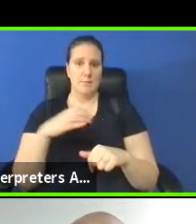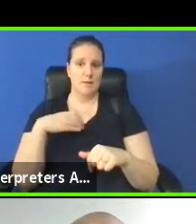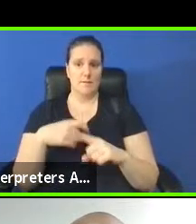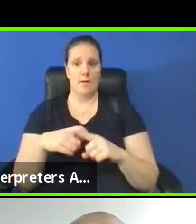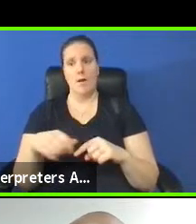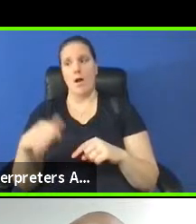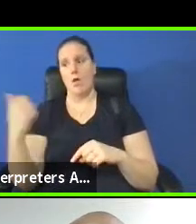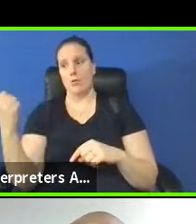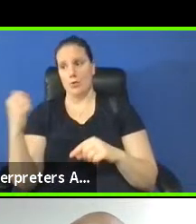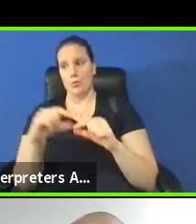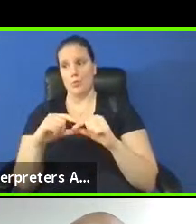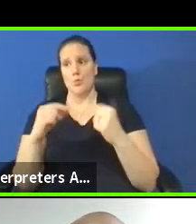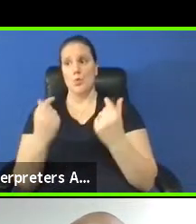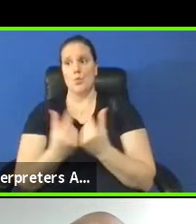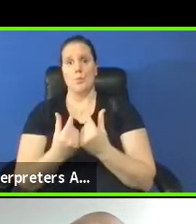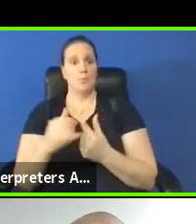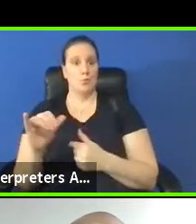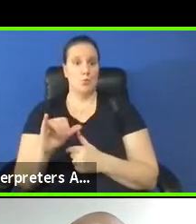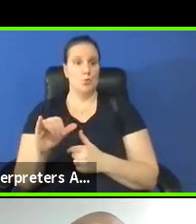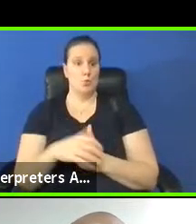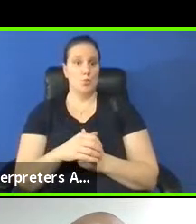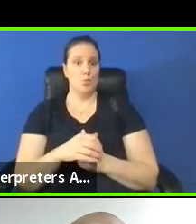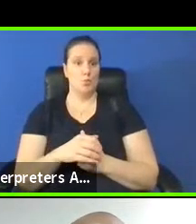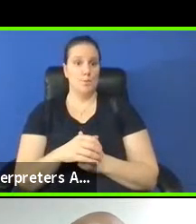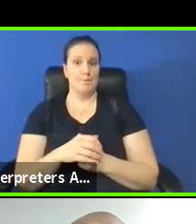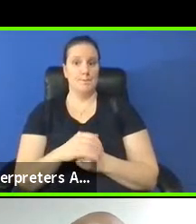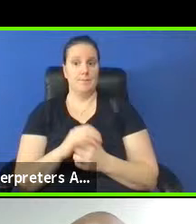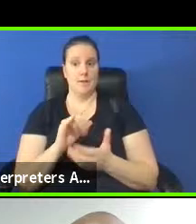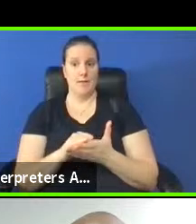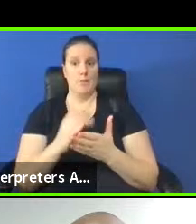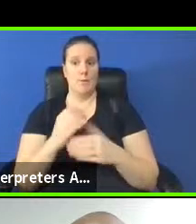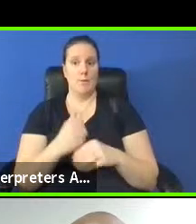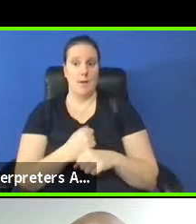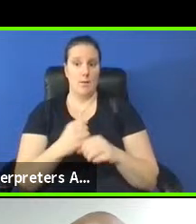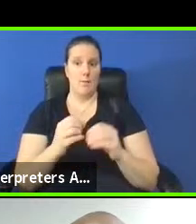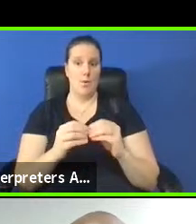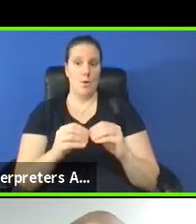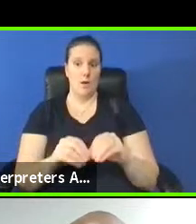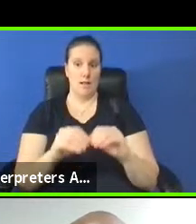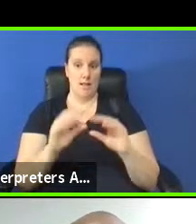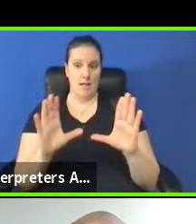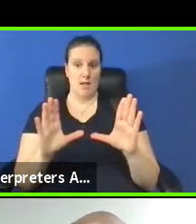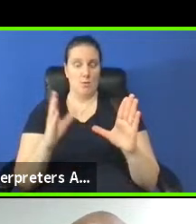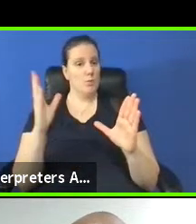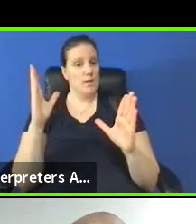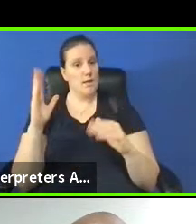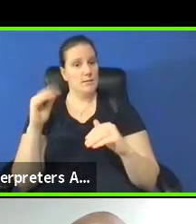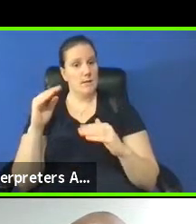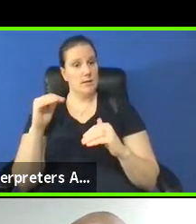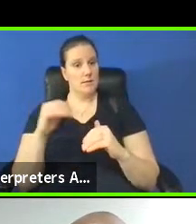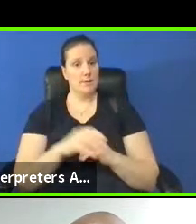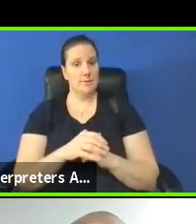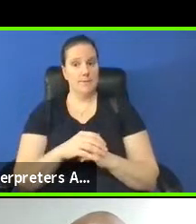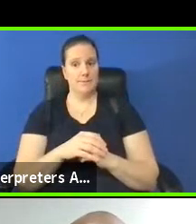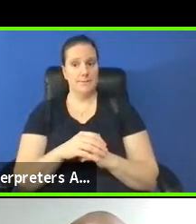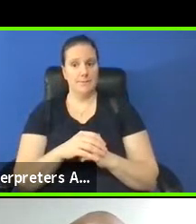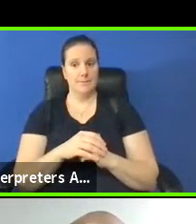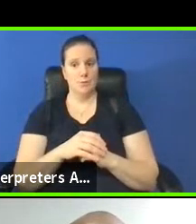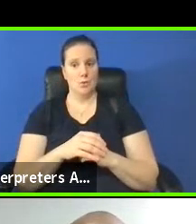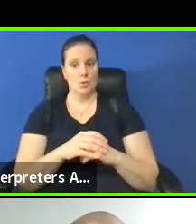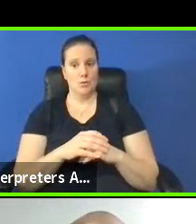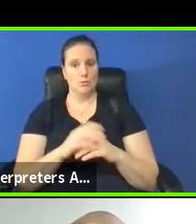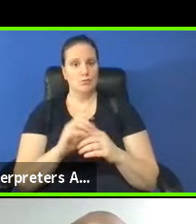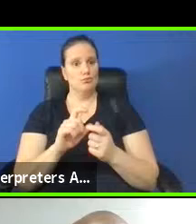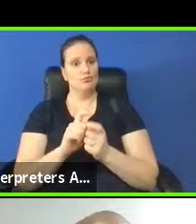other groups, is going to, I think, make it clear that we are expecting to move the